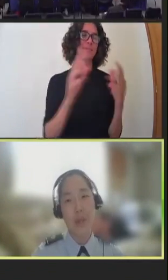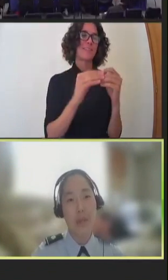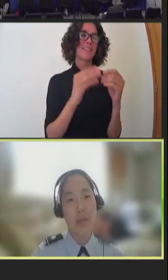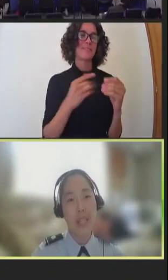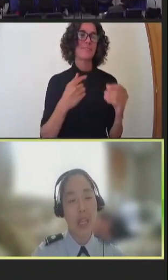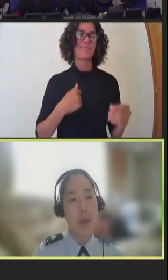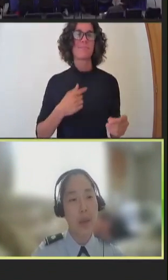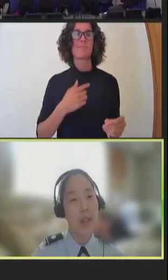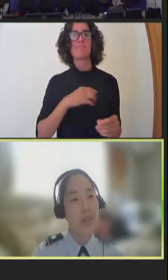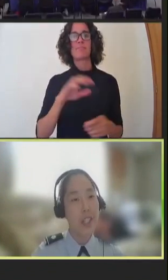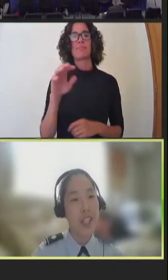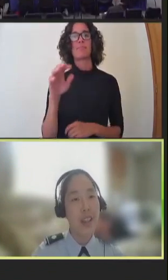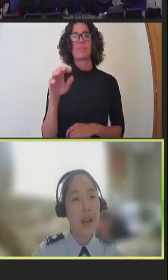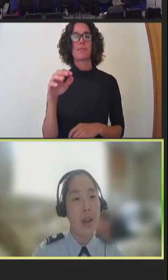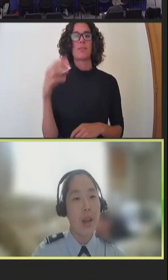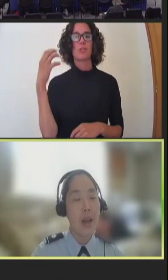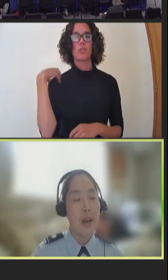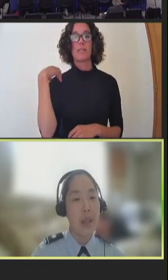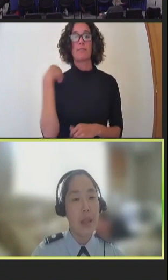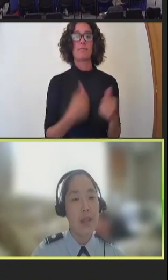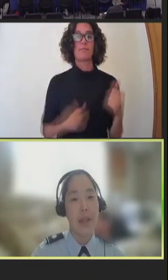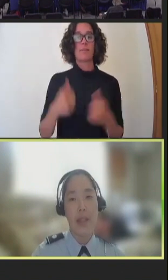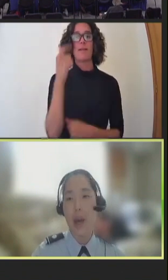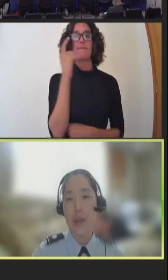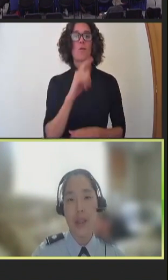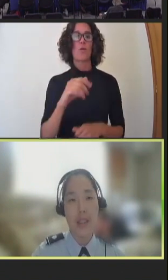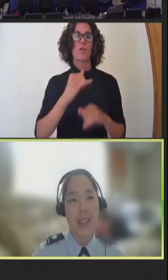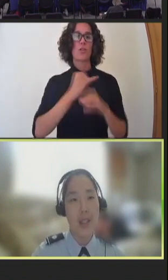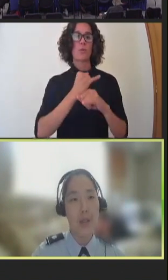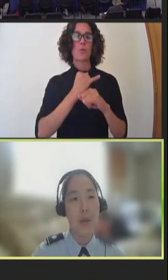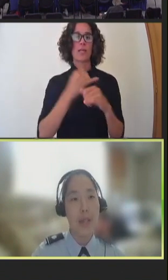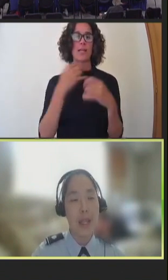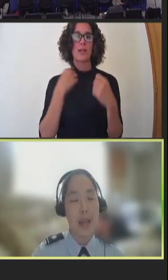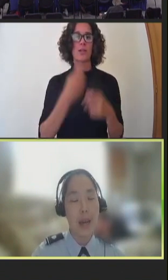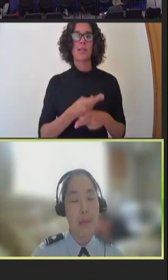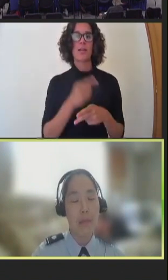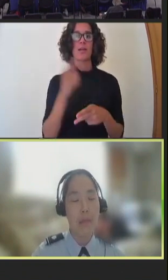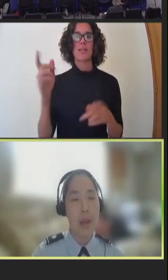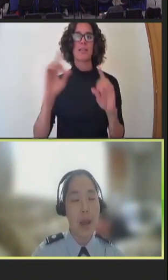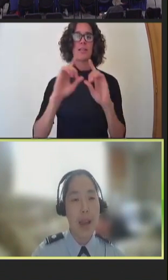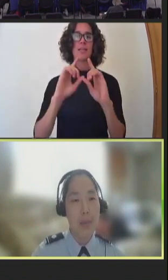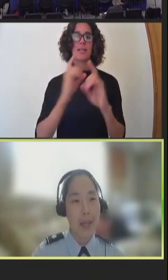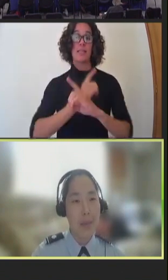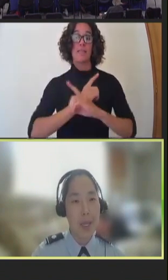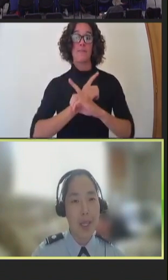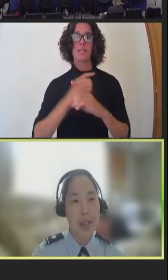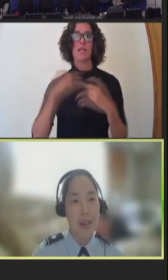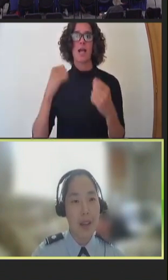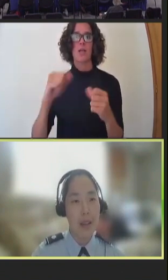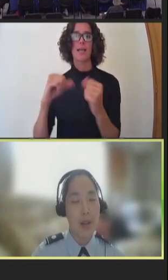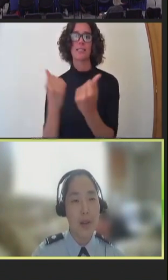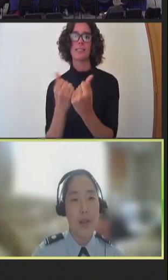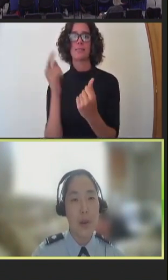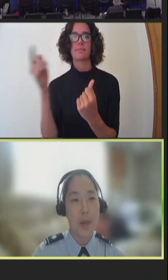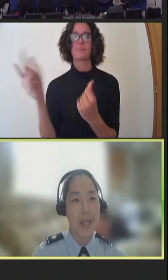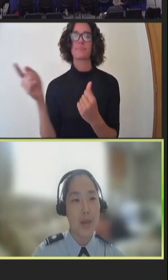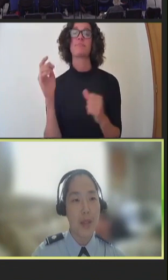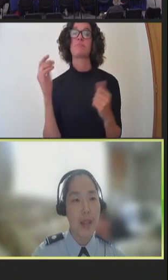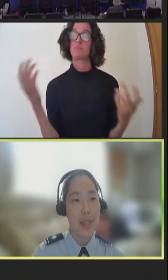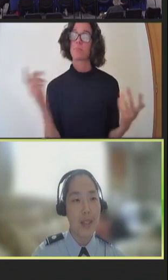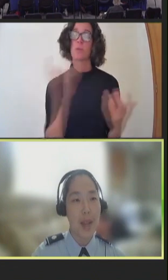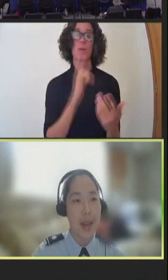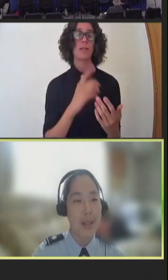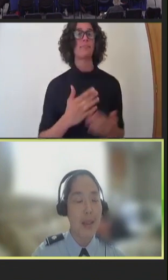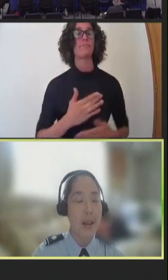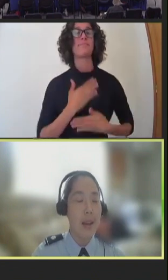Chief for the Immunization Healthcare Division at the Defense Health Agency. So really happy to be here and learn so much over